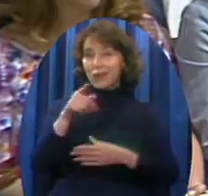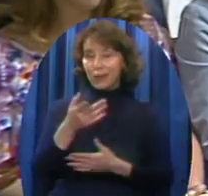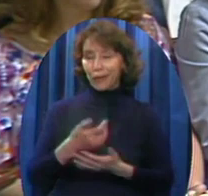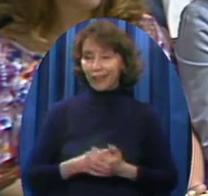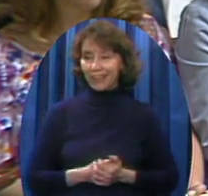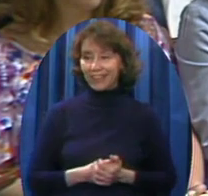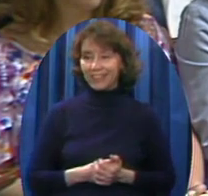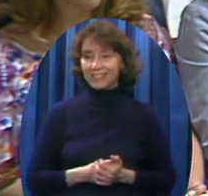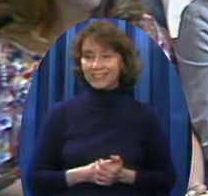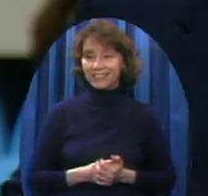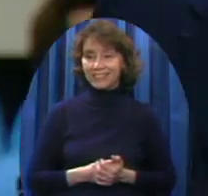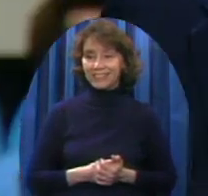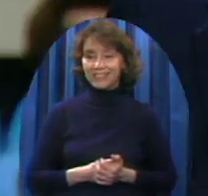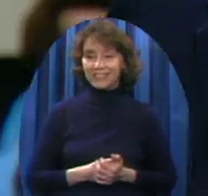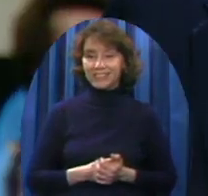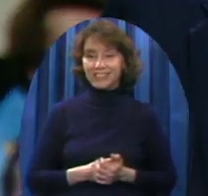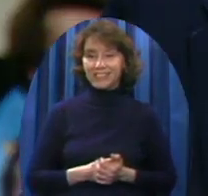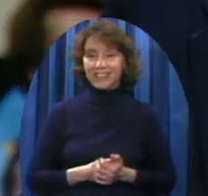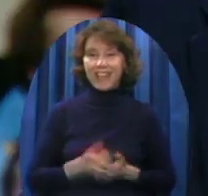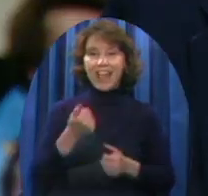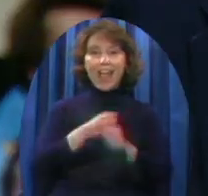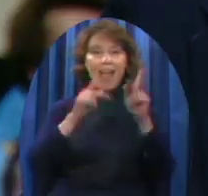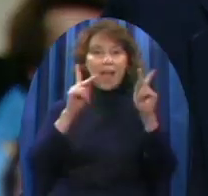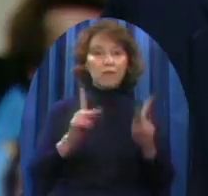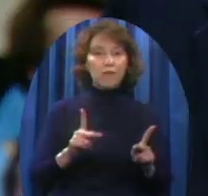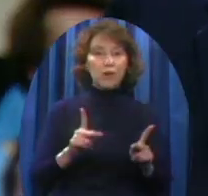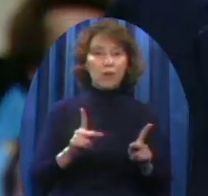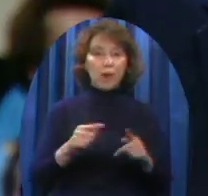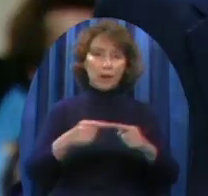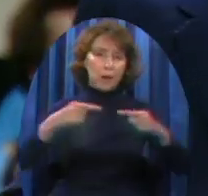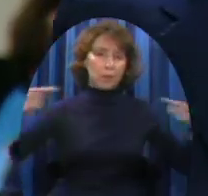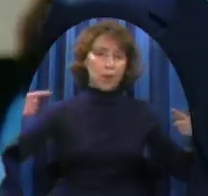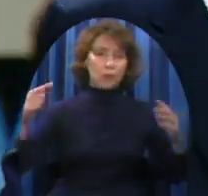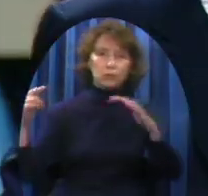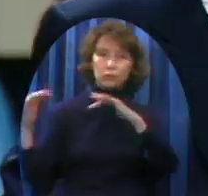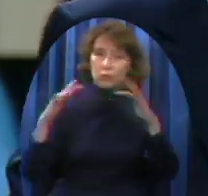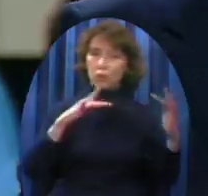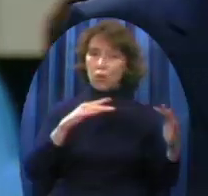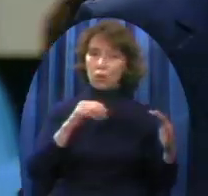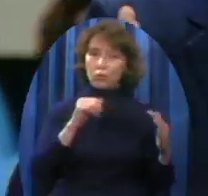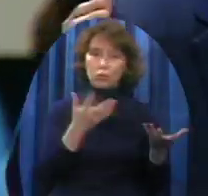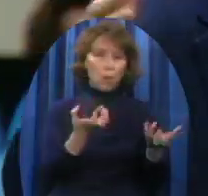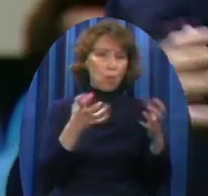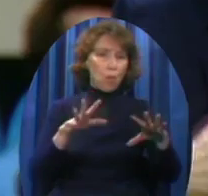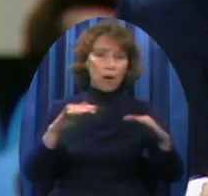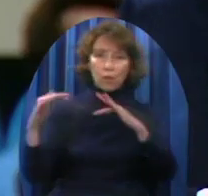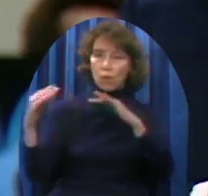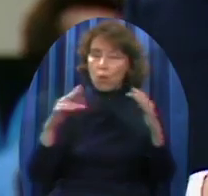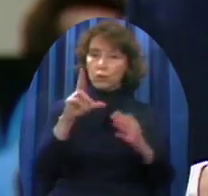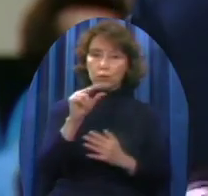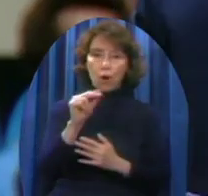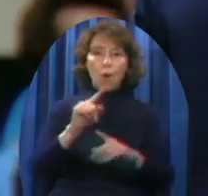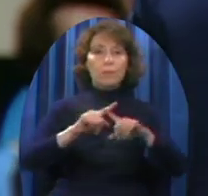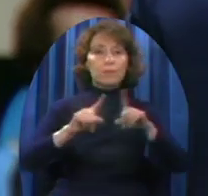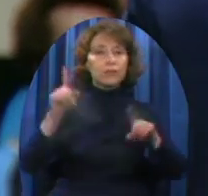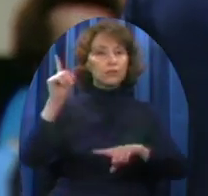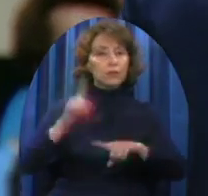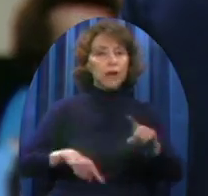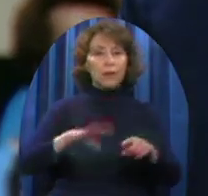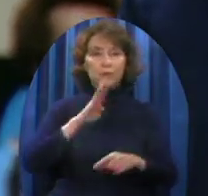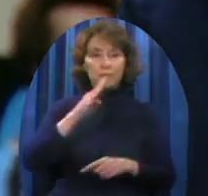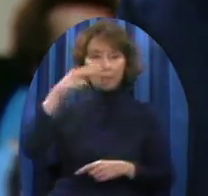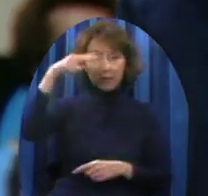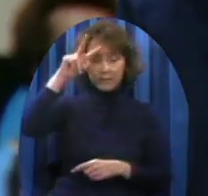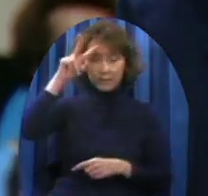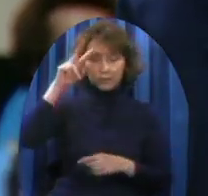want. Of course, everybody's against war. But how naive can you get? There was a letter in the forum, the